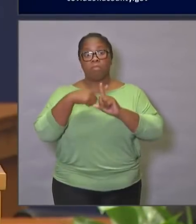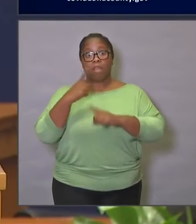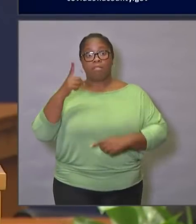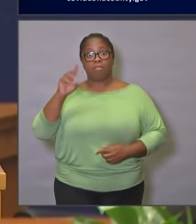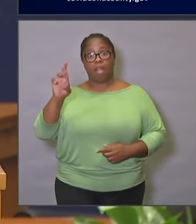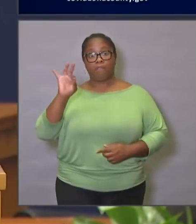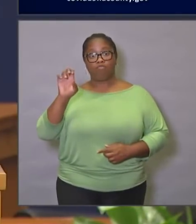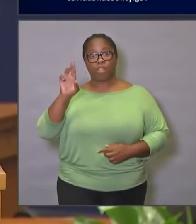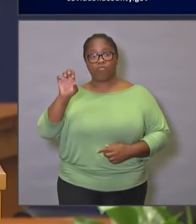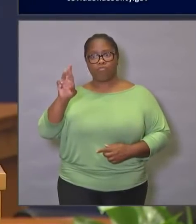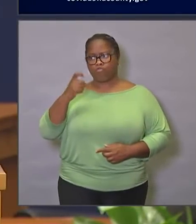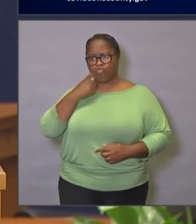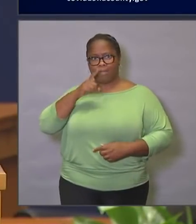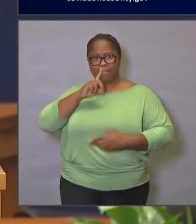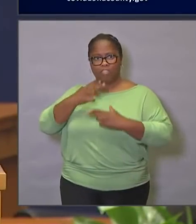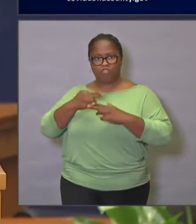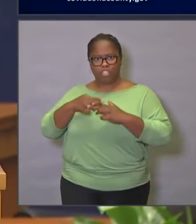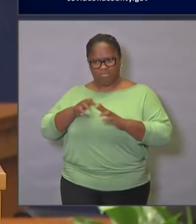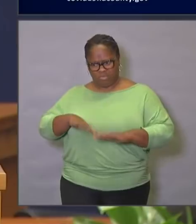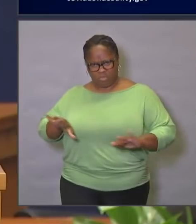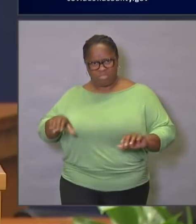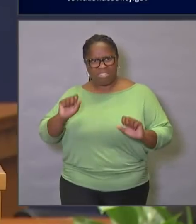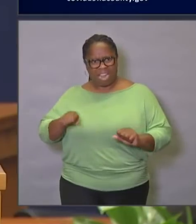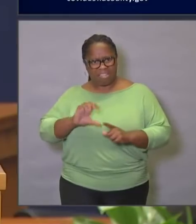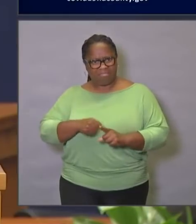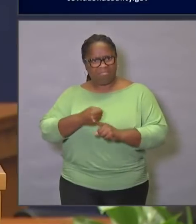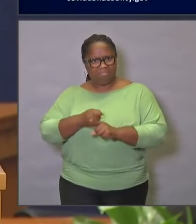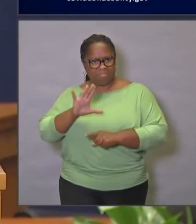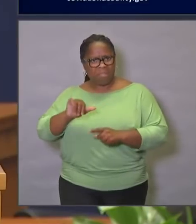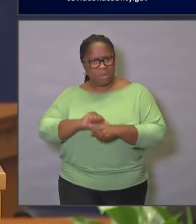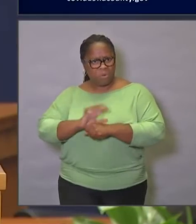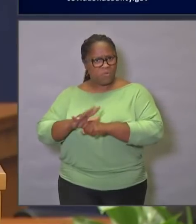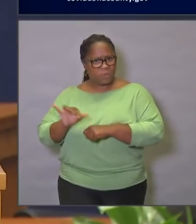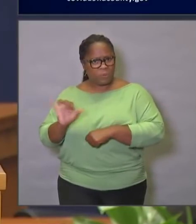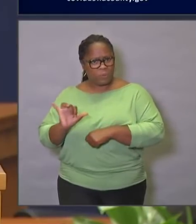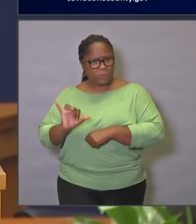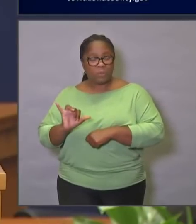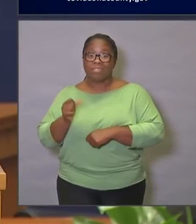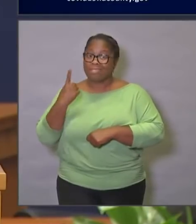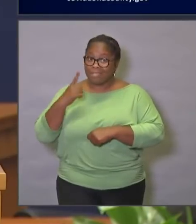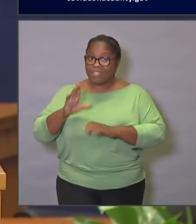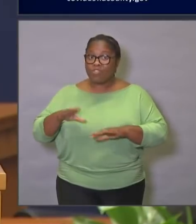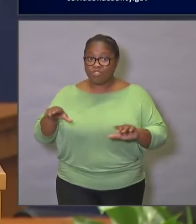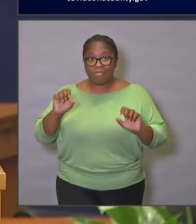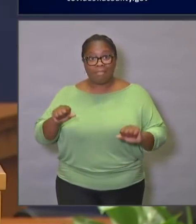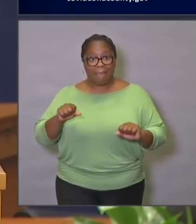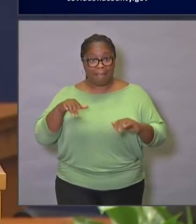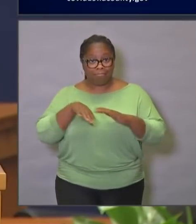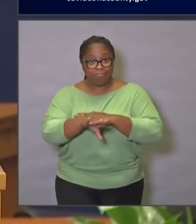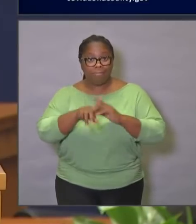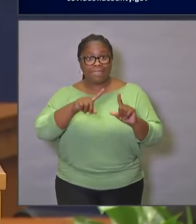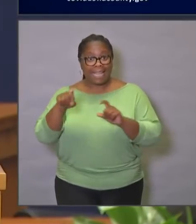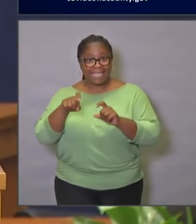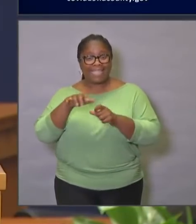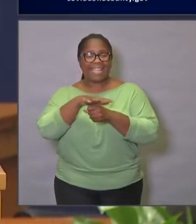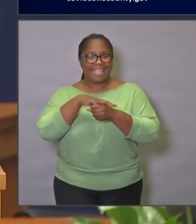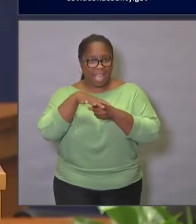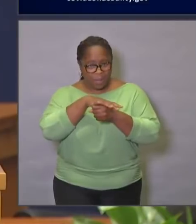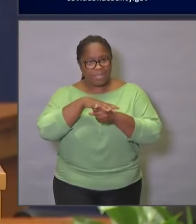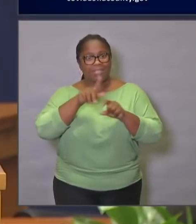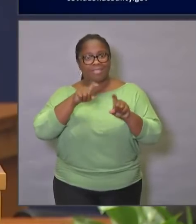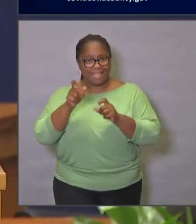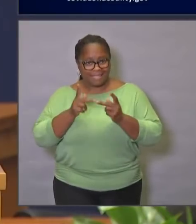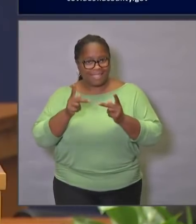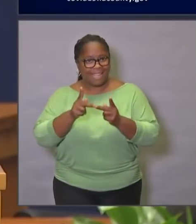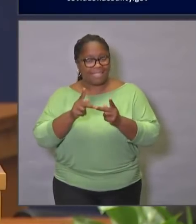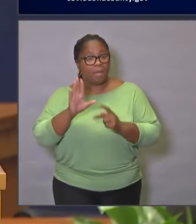about how children can also be impacted by COVID-19, know that children can get tested at the county's testing sites.